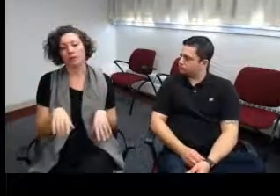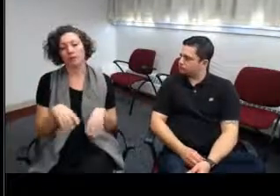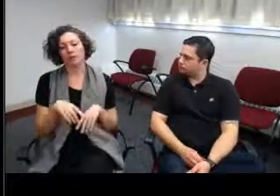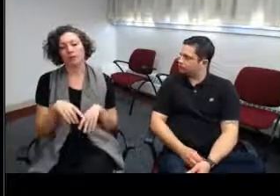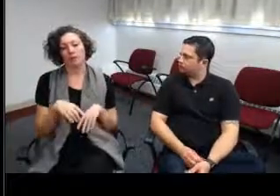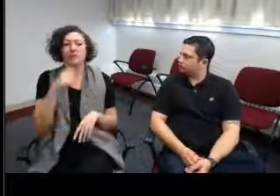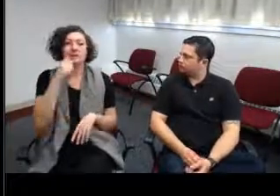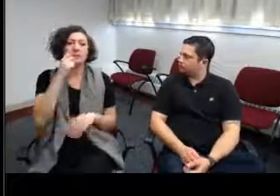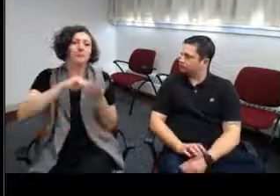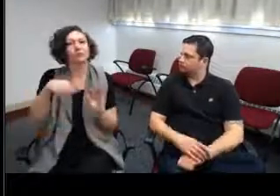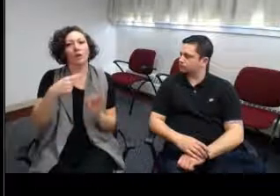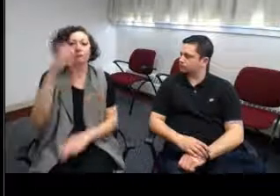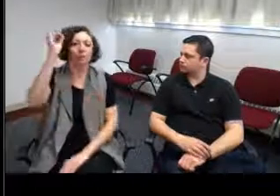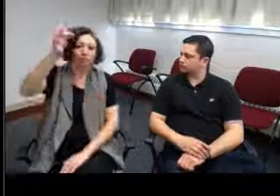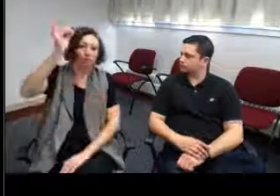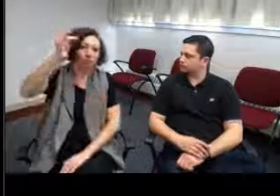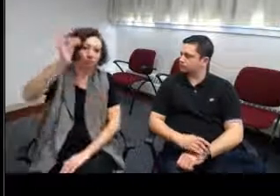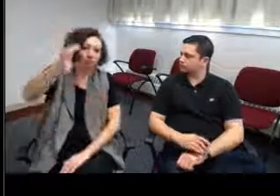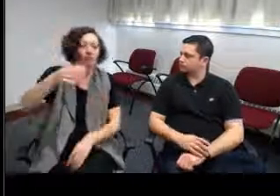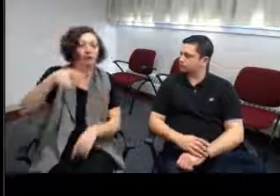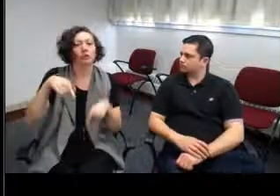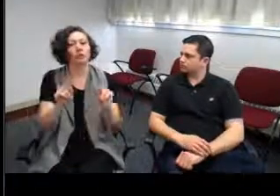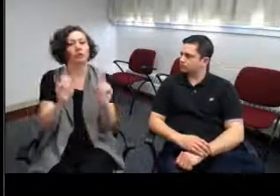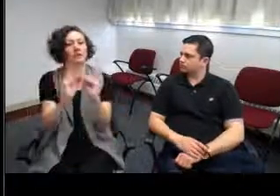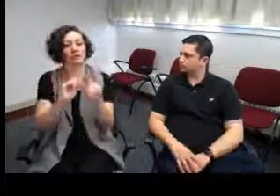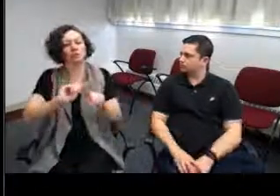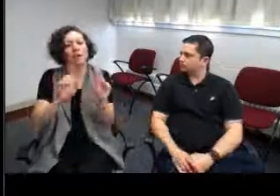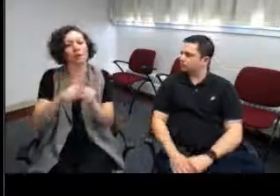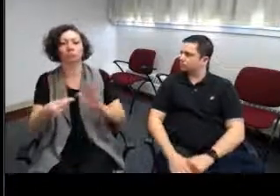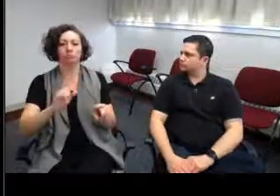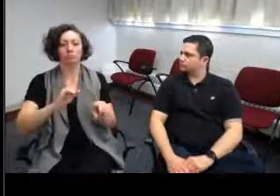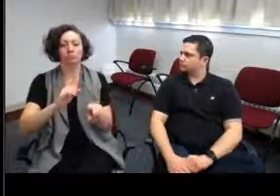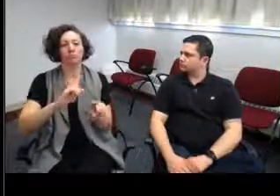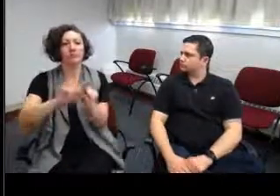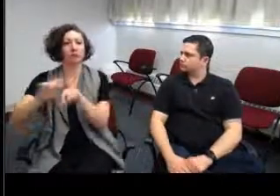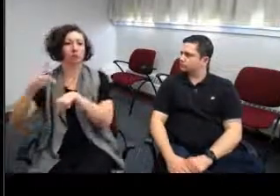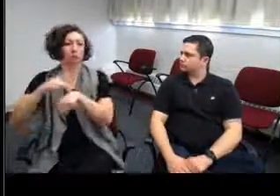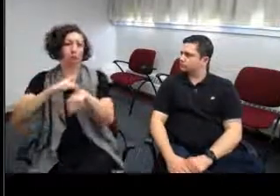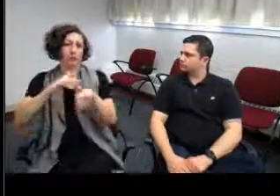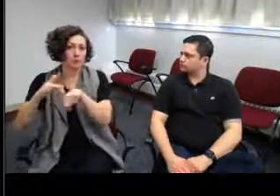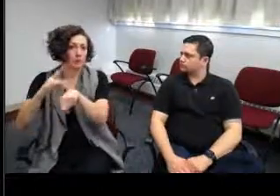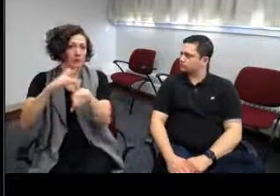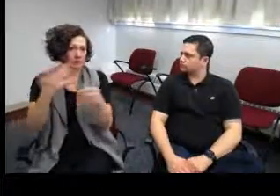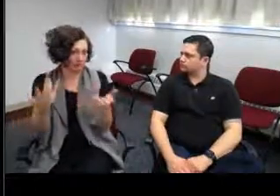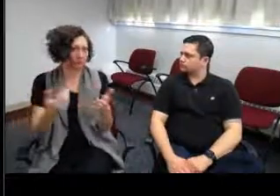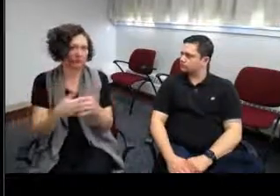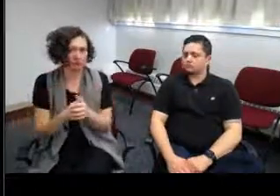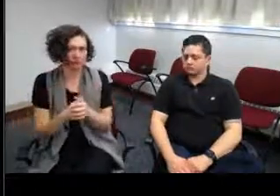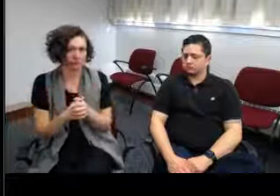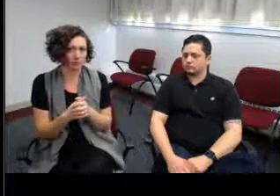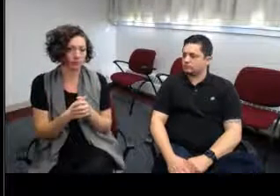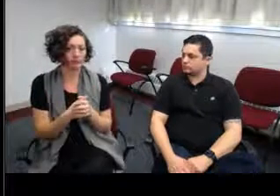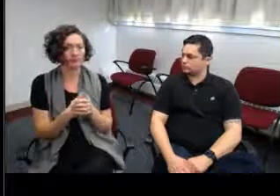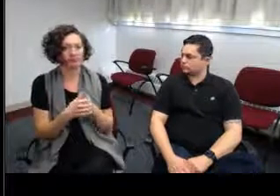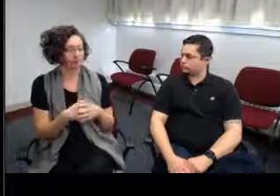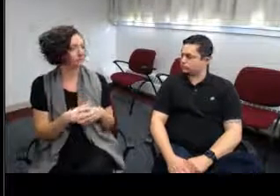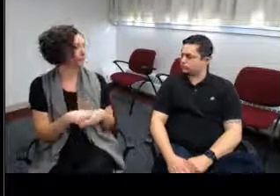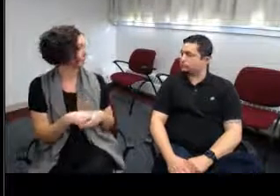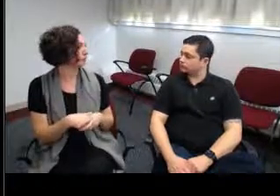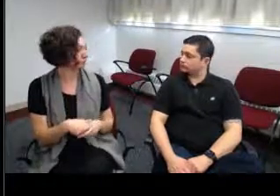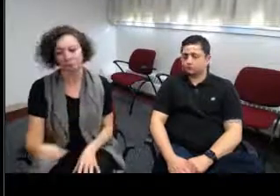is important part of this work as well. And it's not just to sit there and become a professor and preach at them, but to